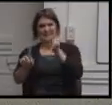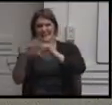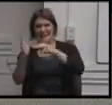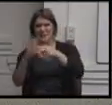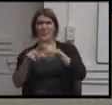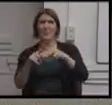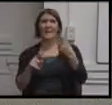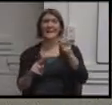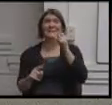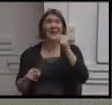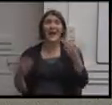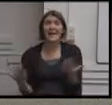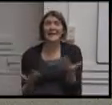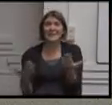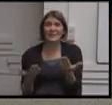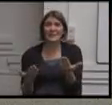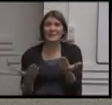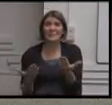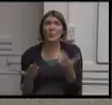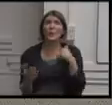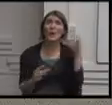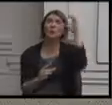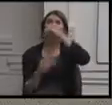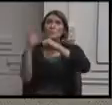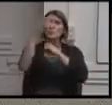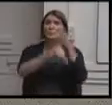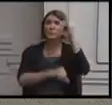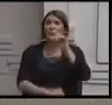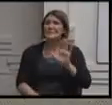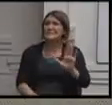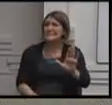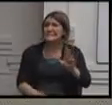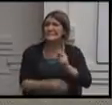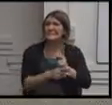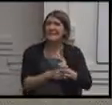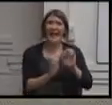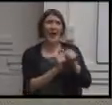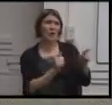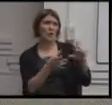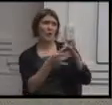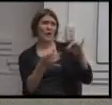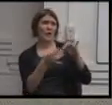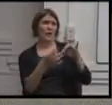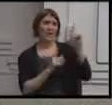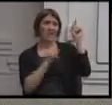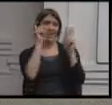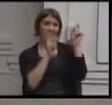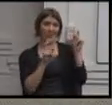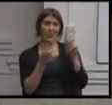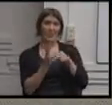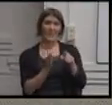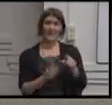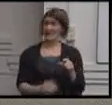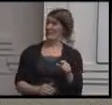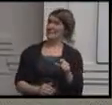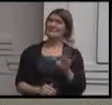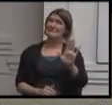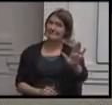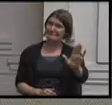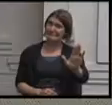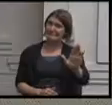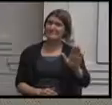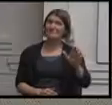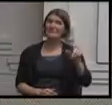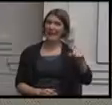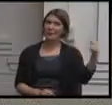here telling us, we don't know his intention. And the way you characterized it may be what he has in mind, it may not be. If he can't come and